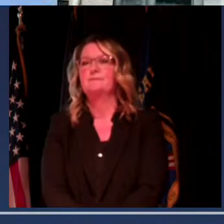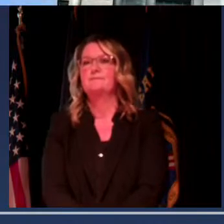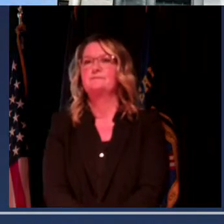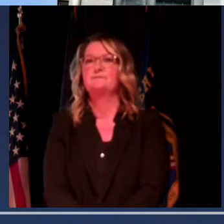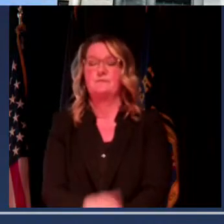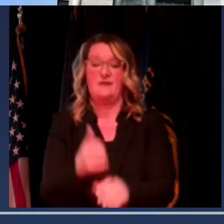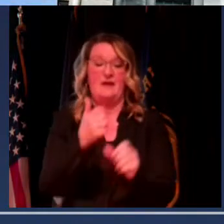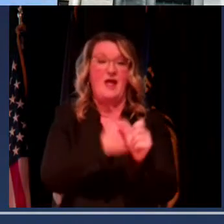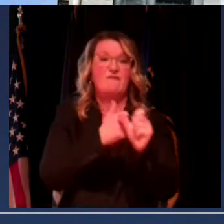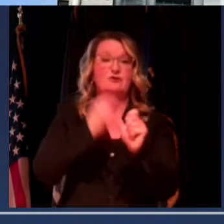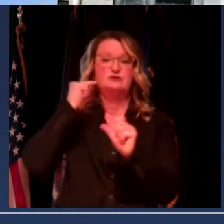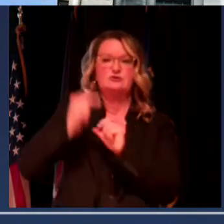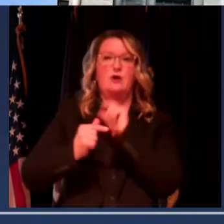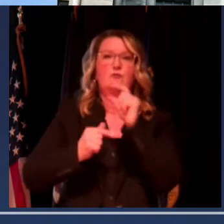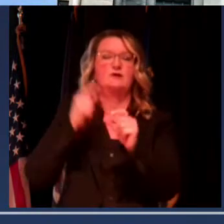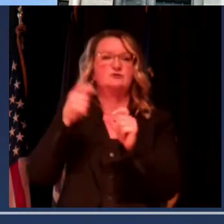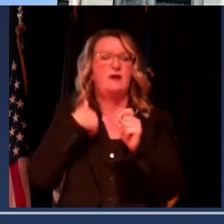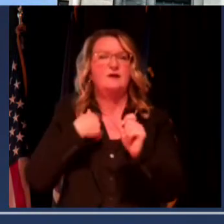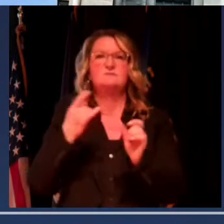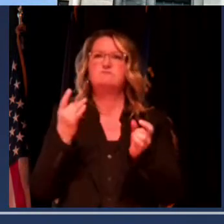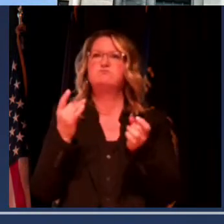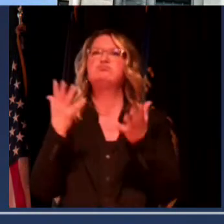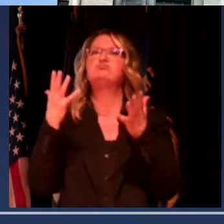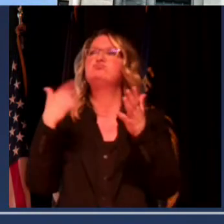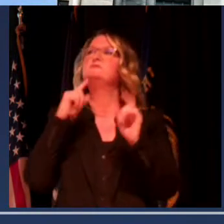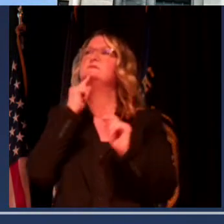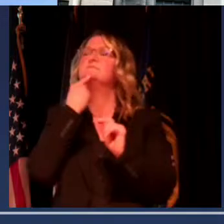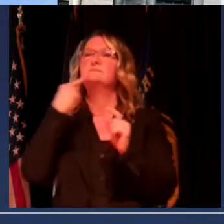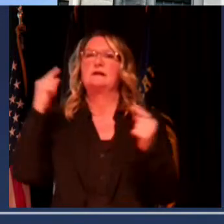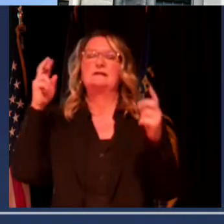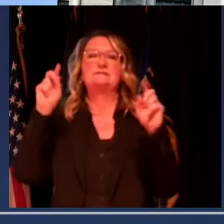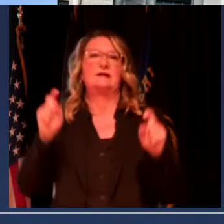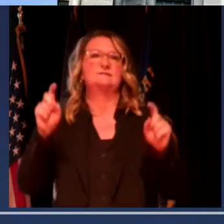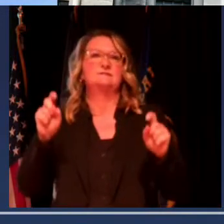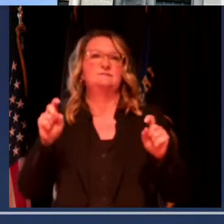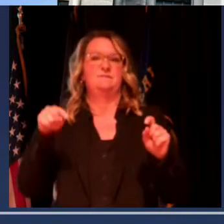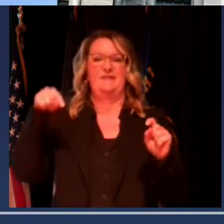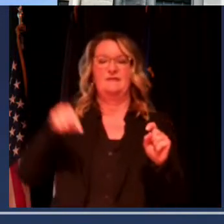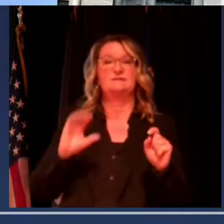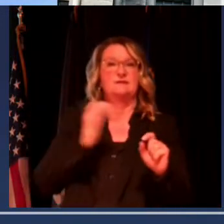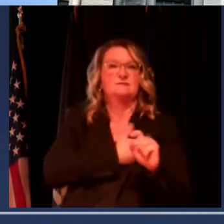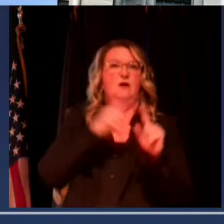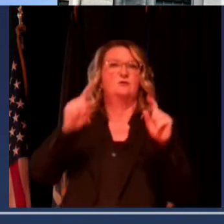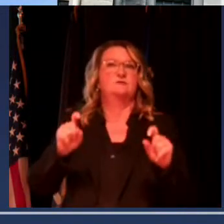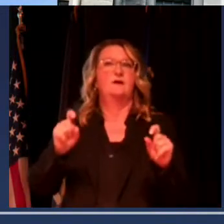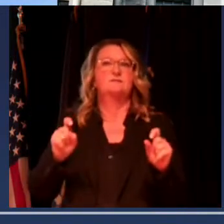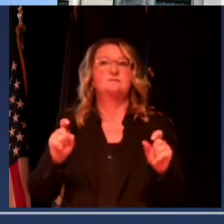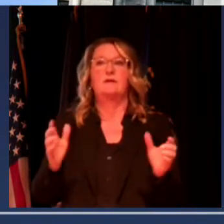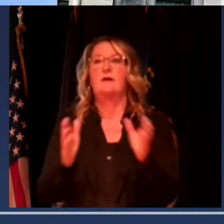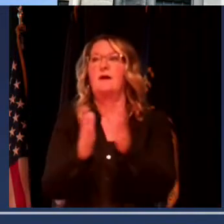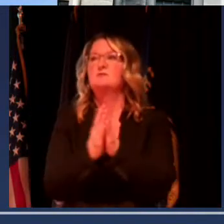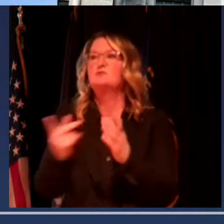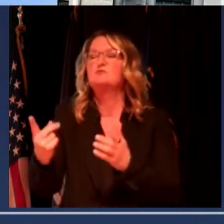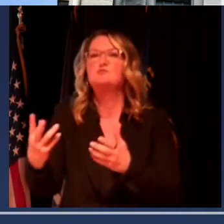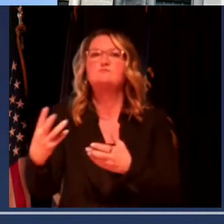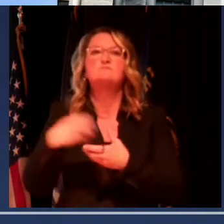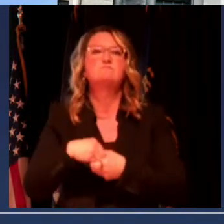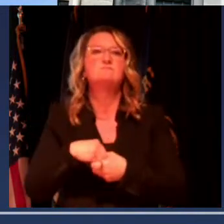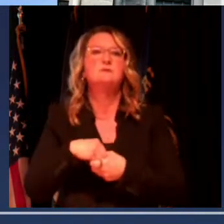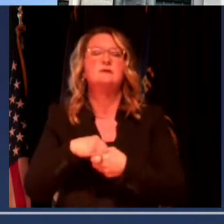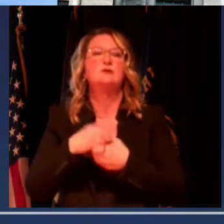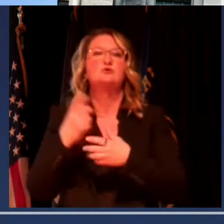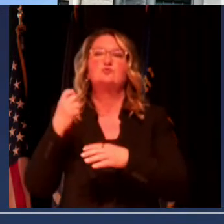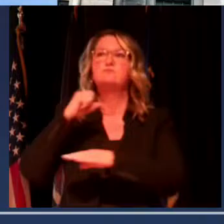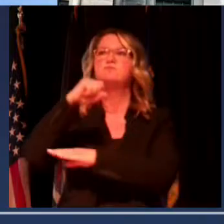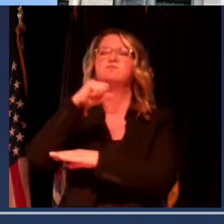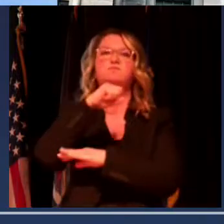Every generation faces a critical test. This is ours. I ask you to join me in standing up to these